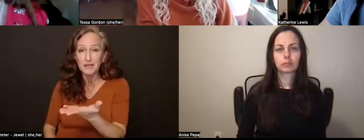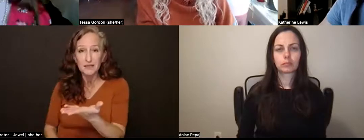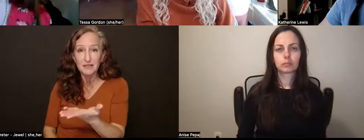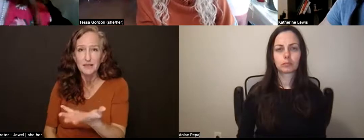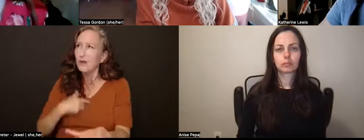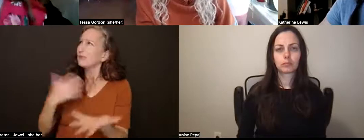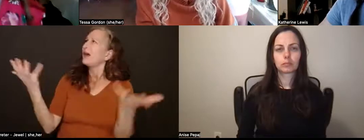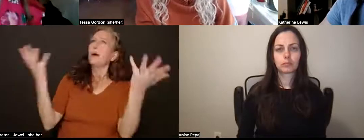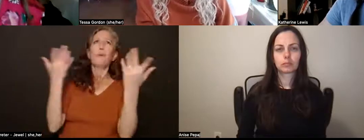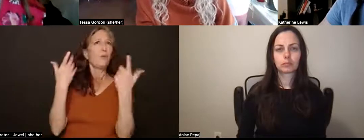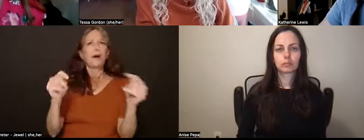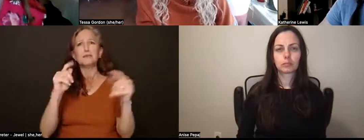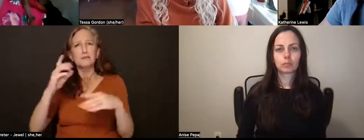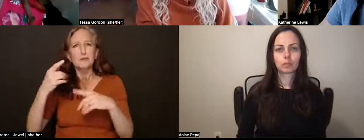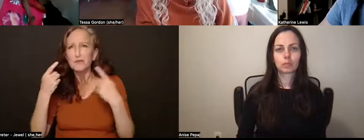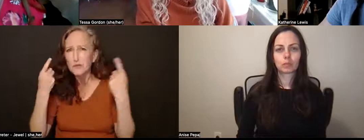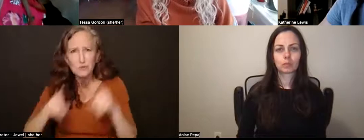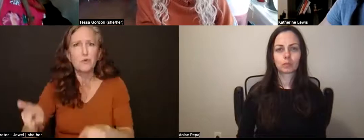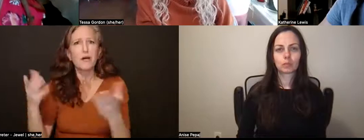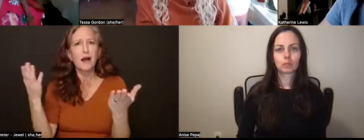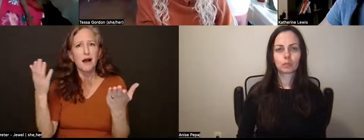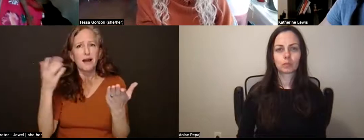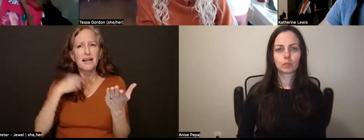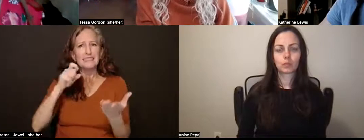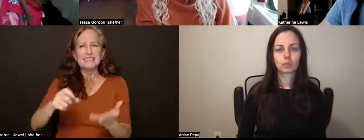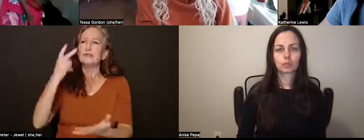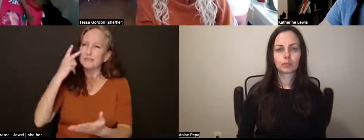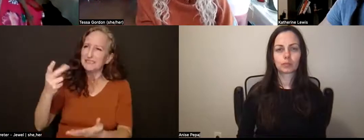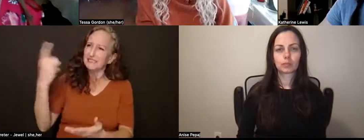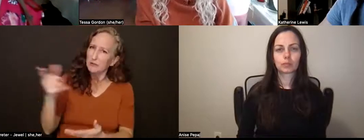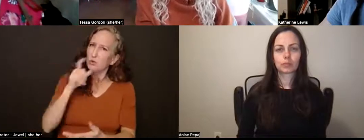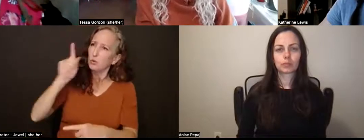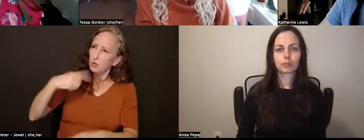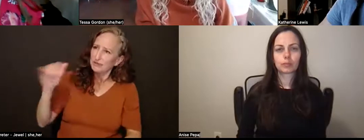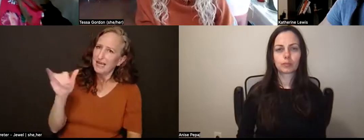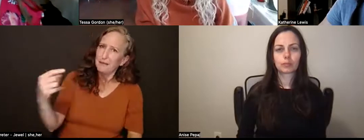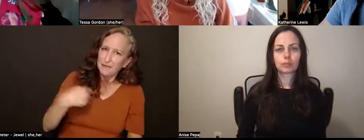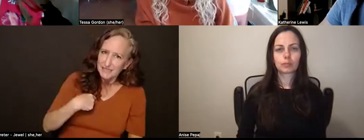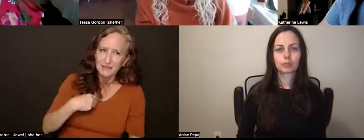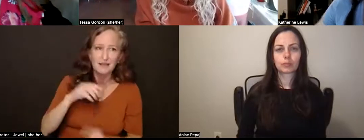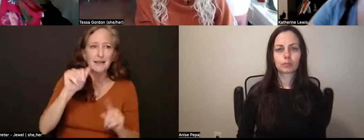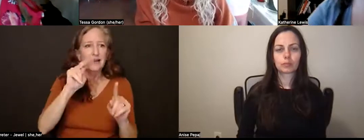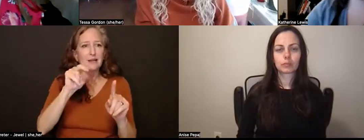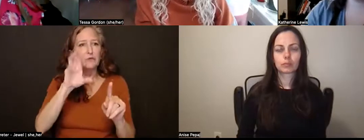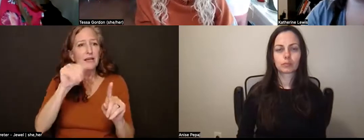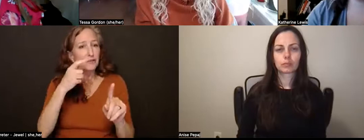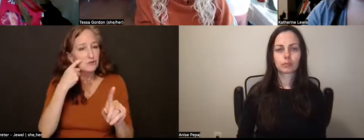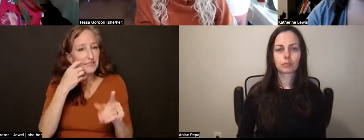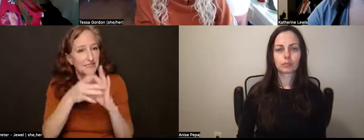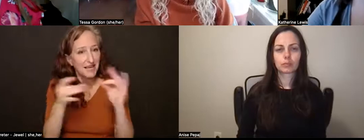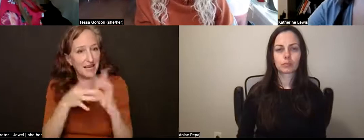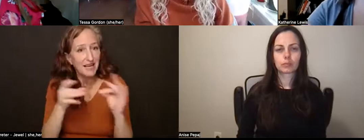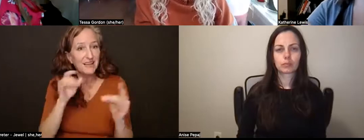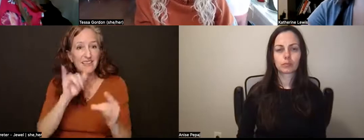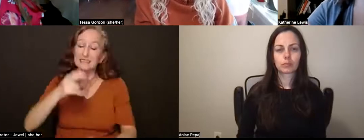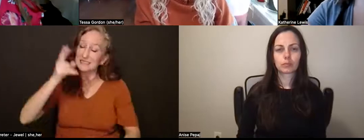in the hell is going on? I got to see somebody that looks like me, because as Andrea said, historically, and this is the